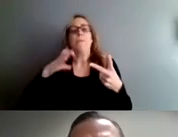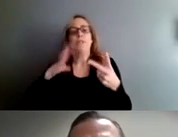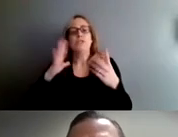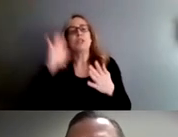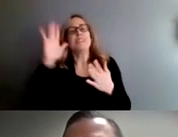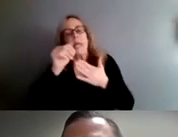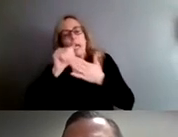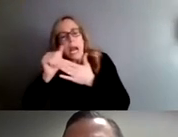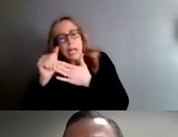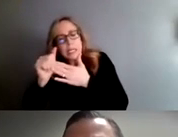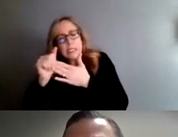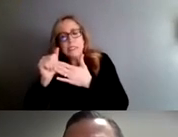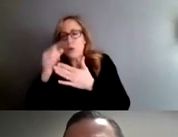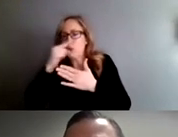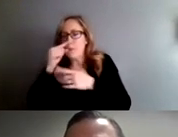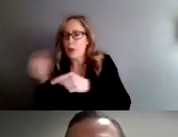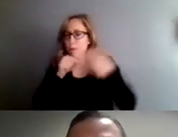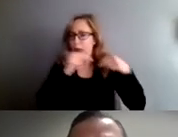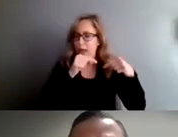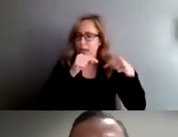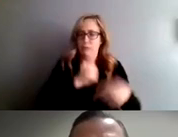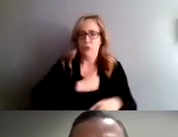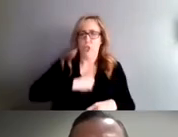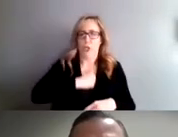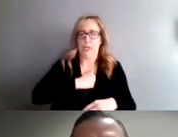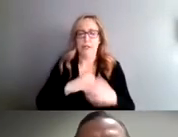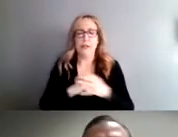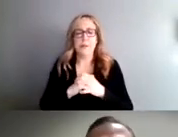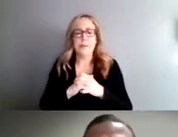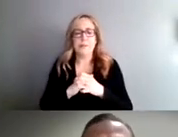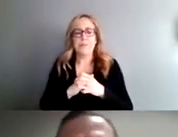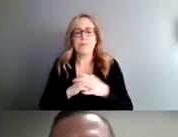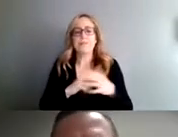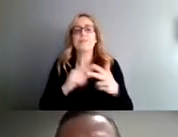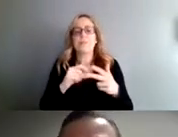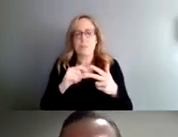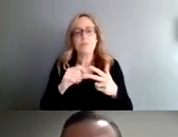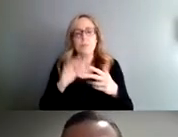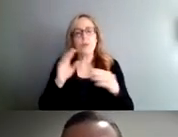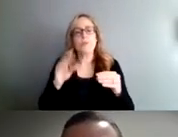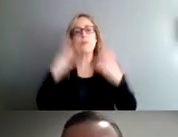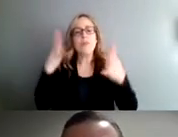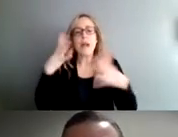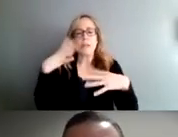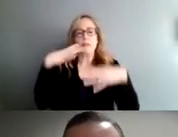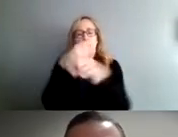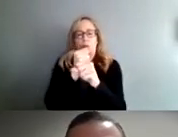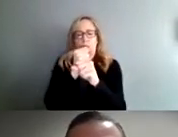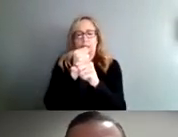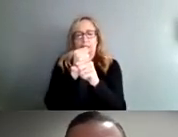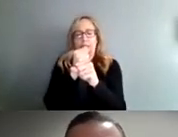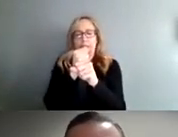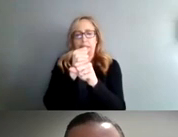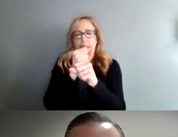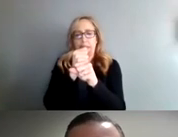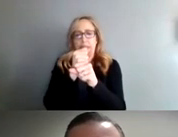provide to you, back, Jeffrey? Yep, sorry about that. We'll provide for you a summary. We'll